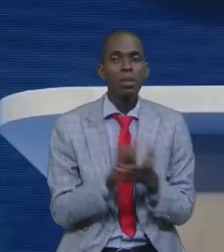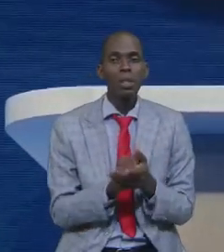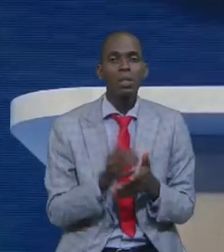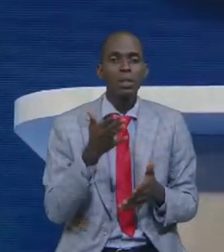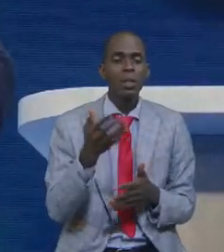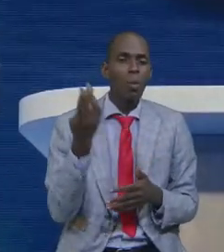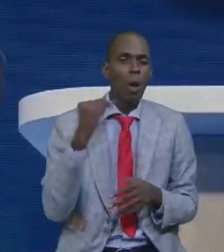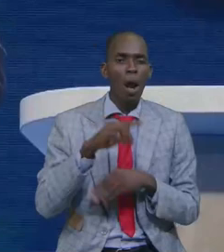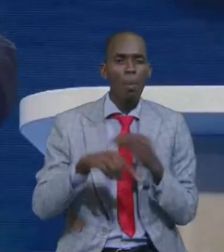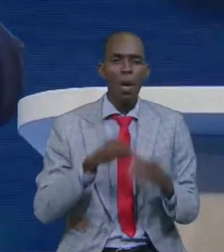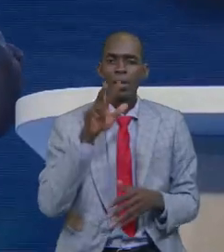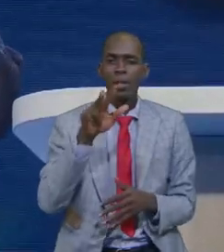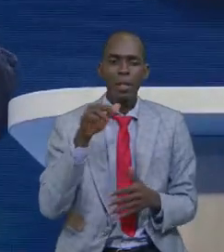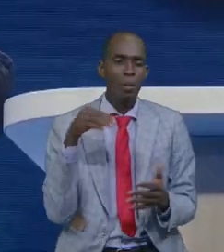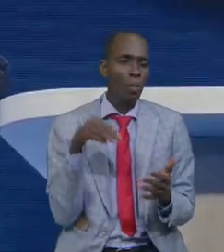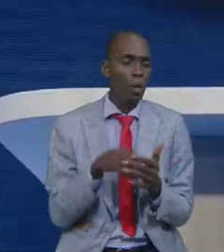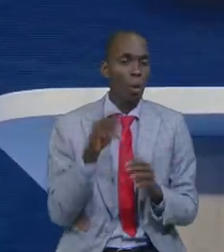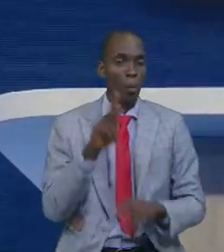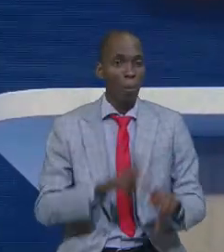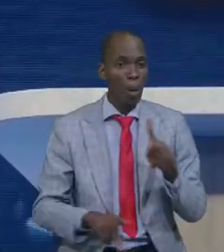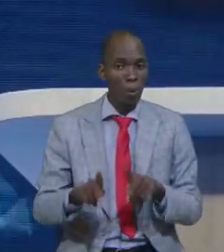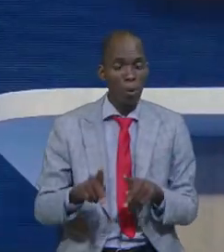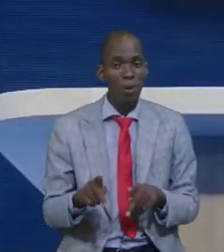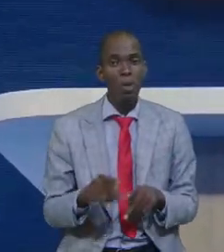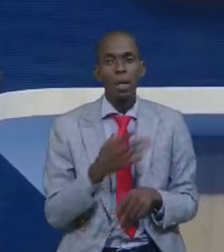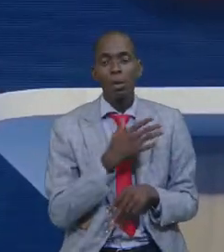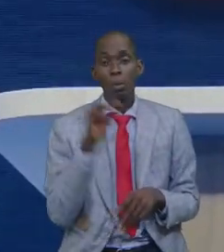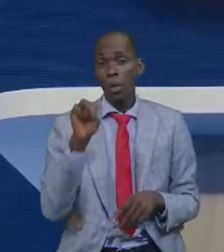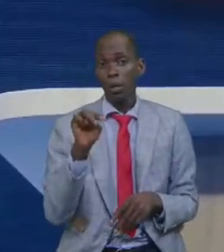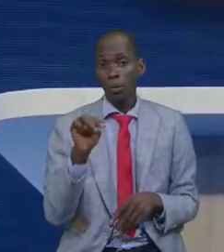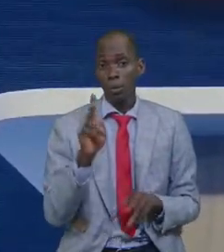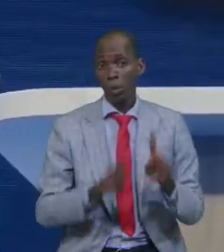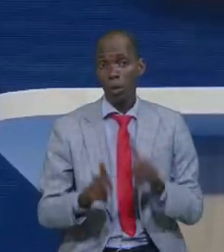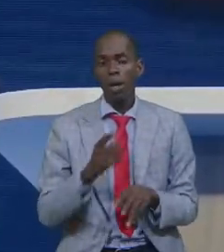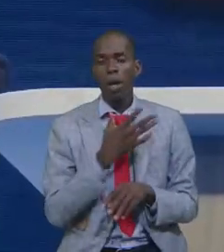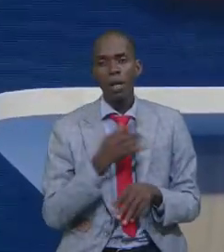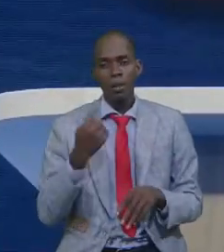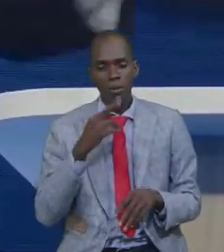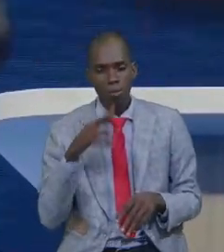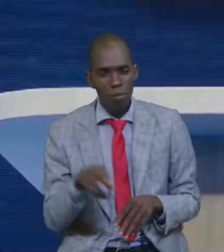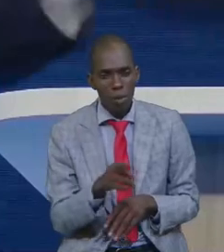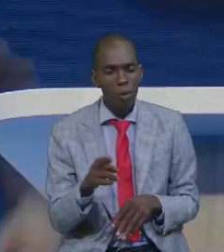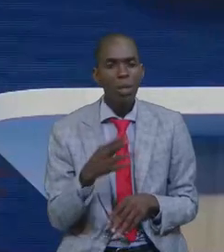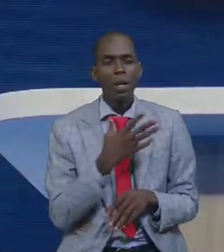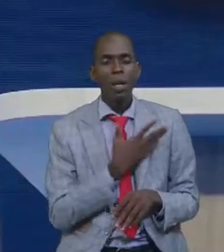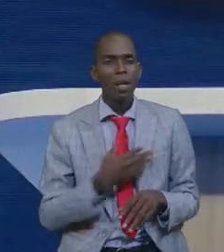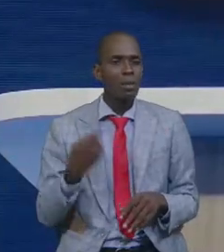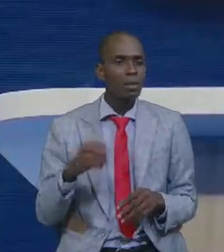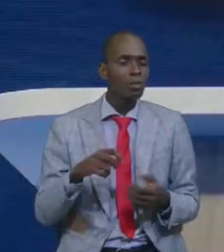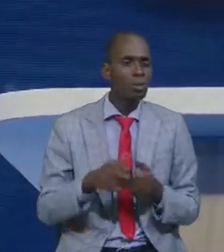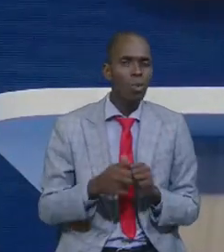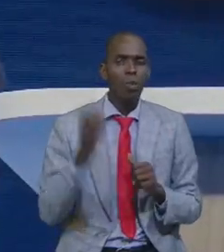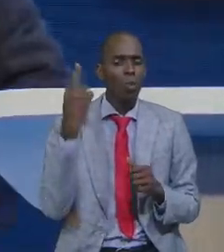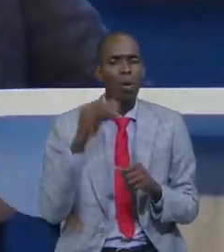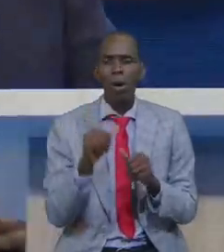people. And the serpents and the sickness and the infirmity and the affliction was running